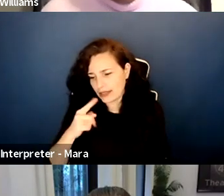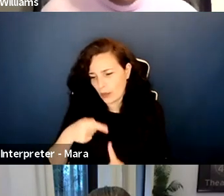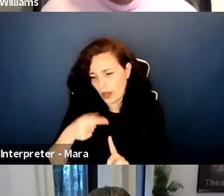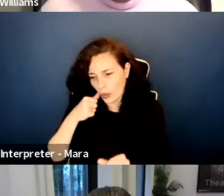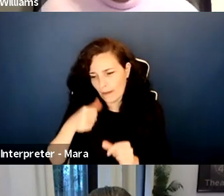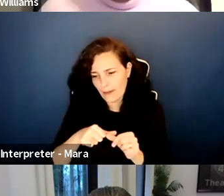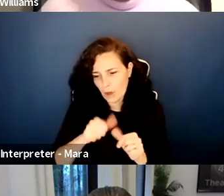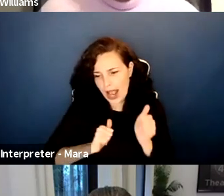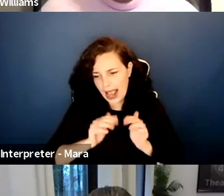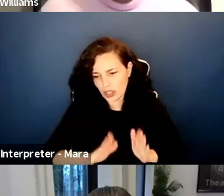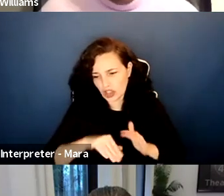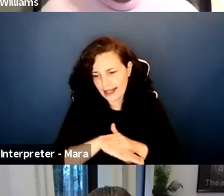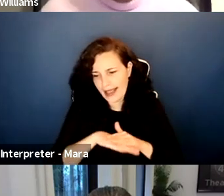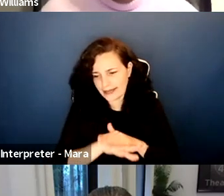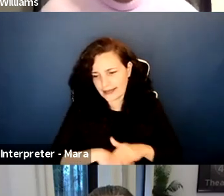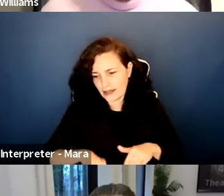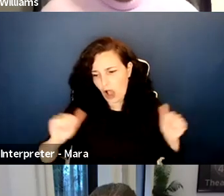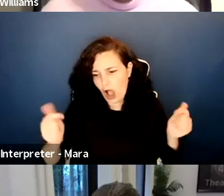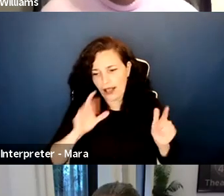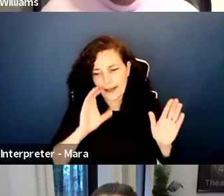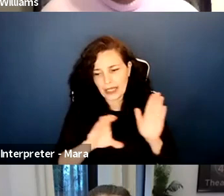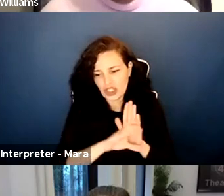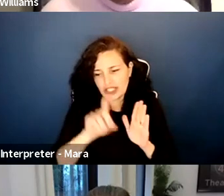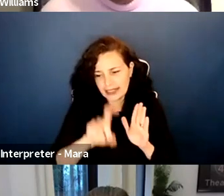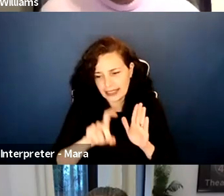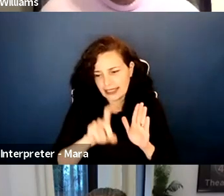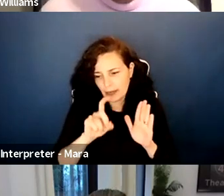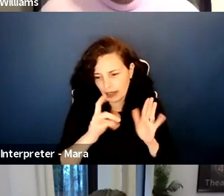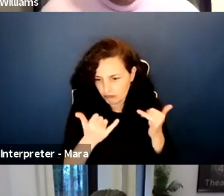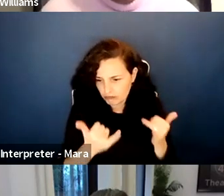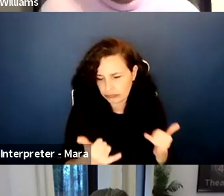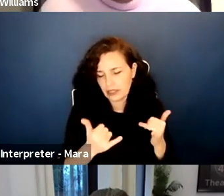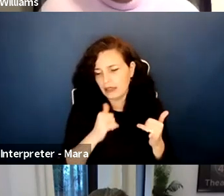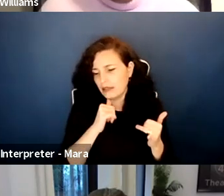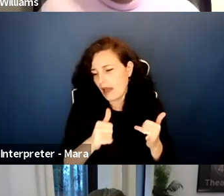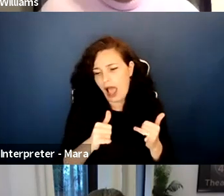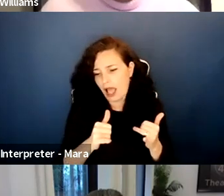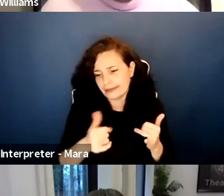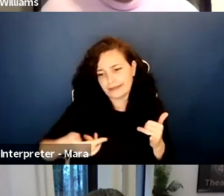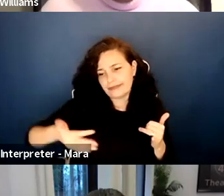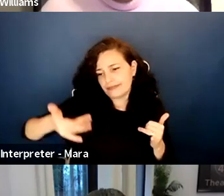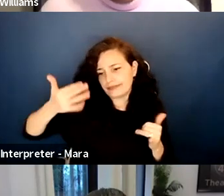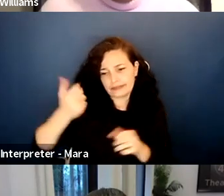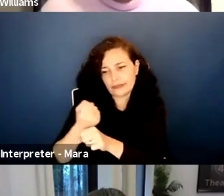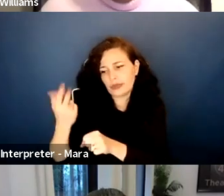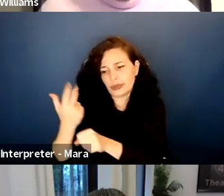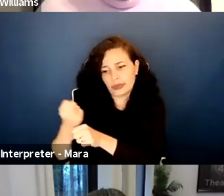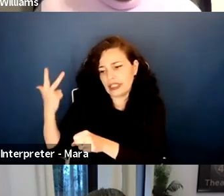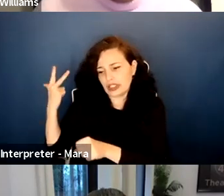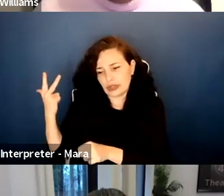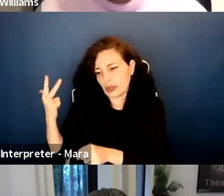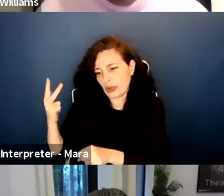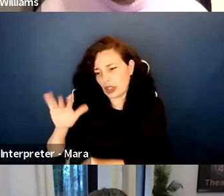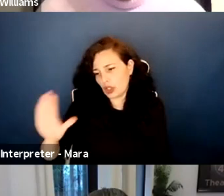up to date, because to your point, oftentimes you'll submit a picture of your kid, but it's from a couple of years ago, and